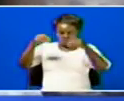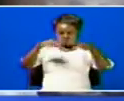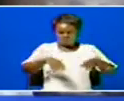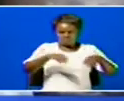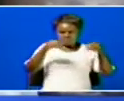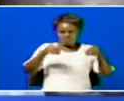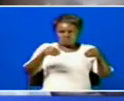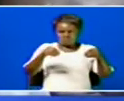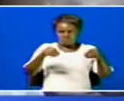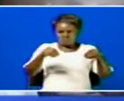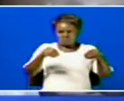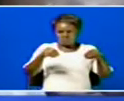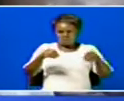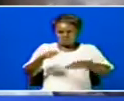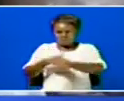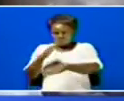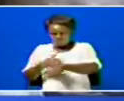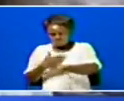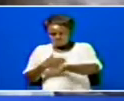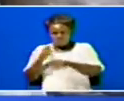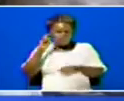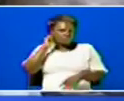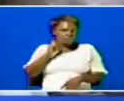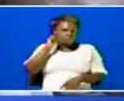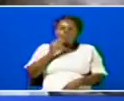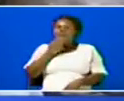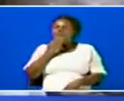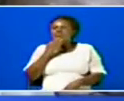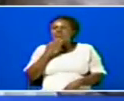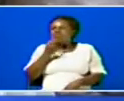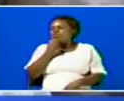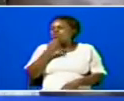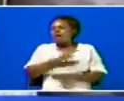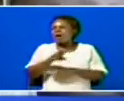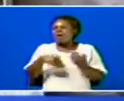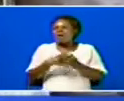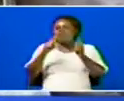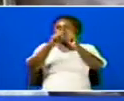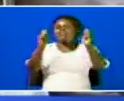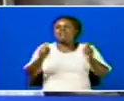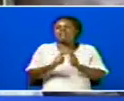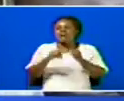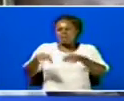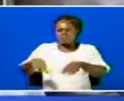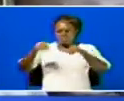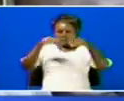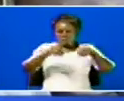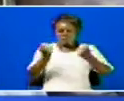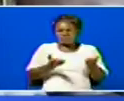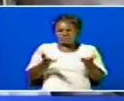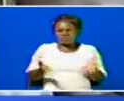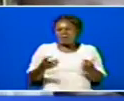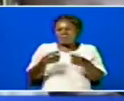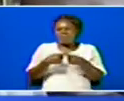ni wa Kalenjin, wa Kikuyu, wa Turkana, wa Luya, wa Jaluo. Kila kabila yote iko ni wanaruhusiwa kufanya hawking lakini